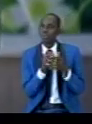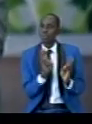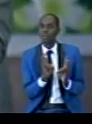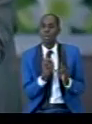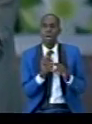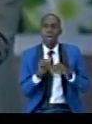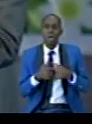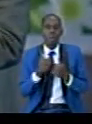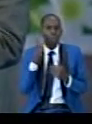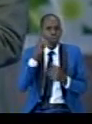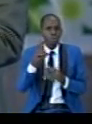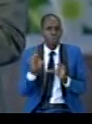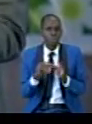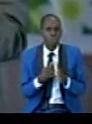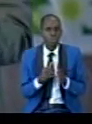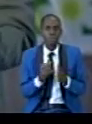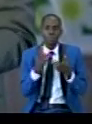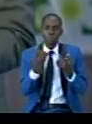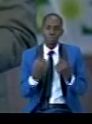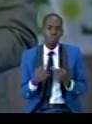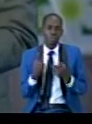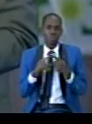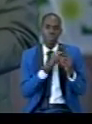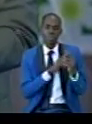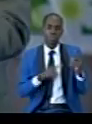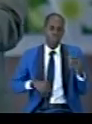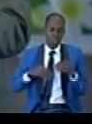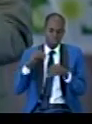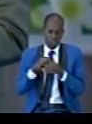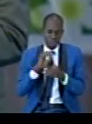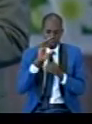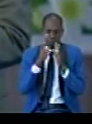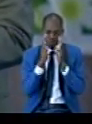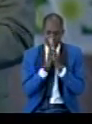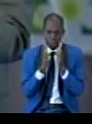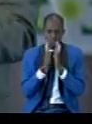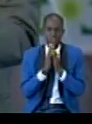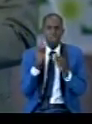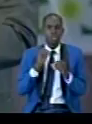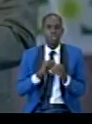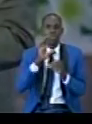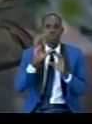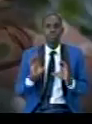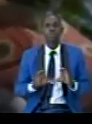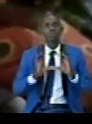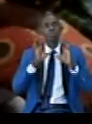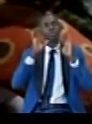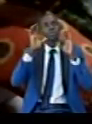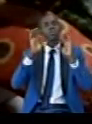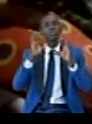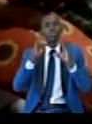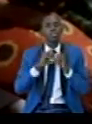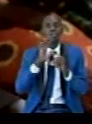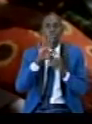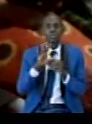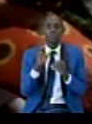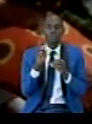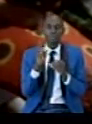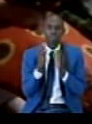You come to the Lord in your prayer, in your consecration, in your devotion. You say,